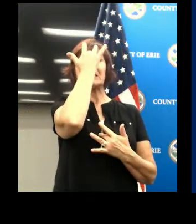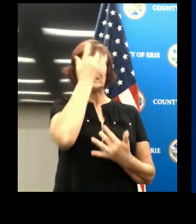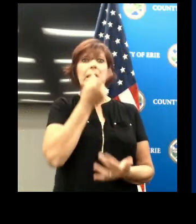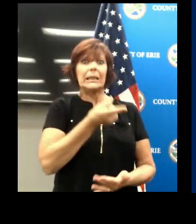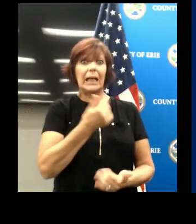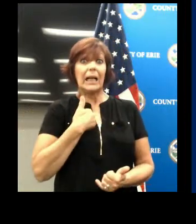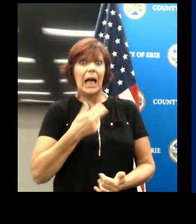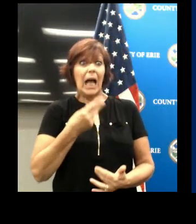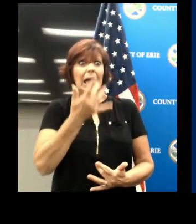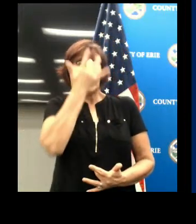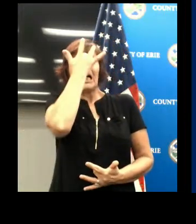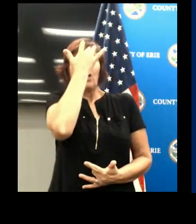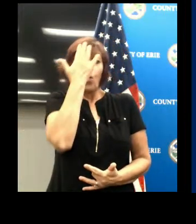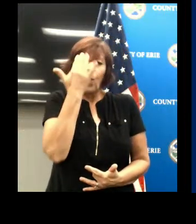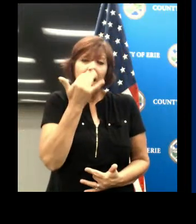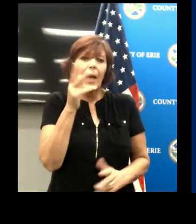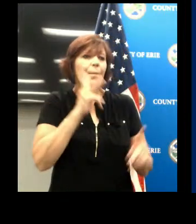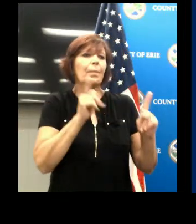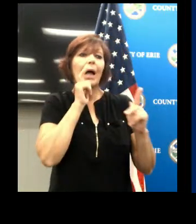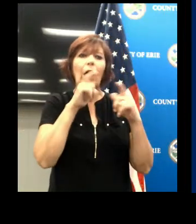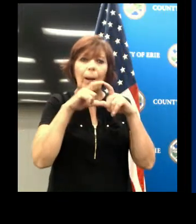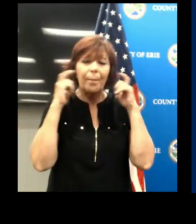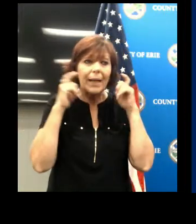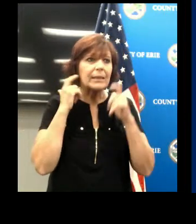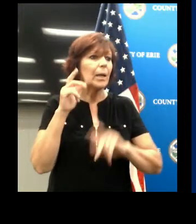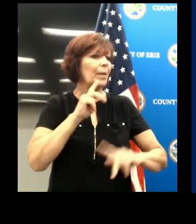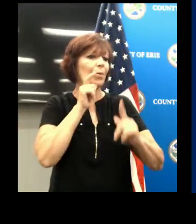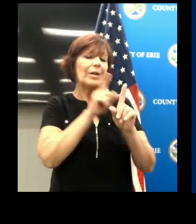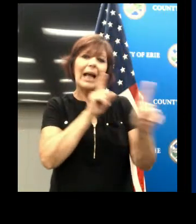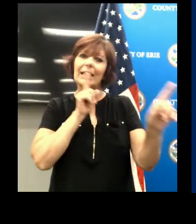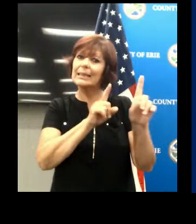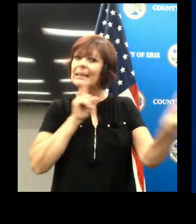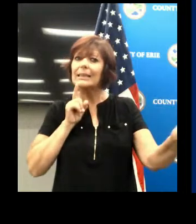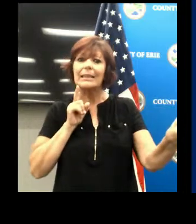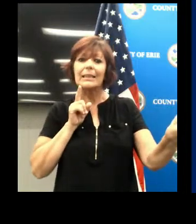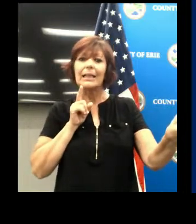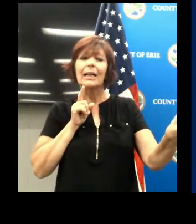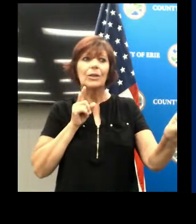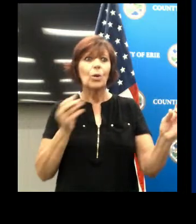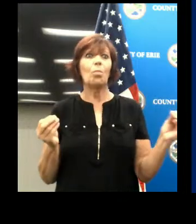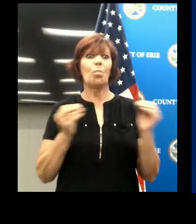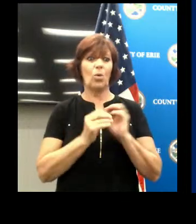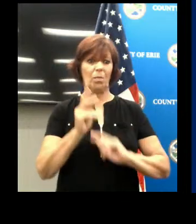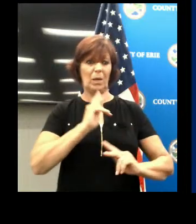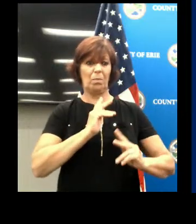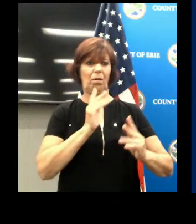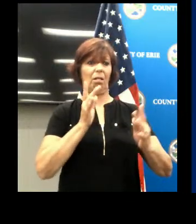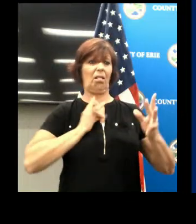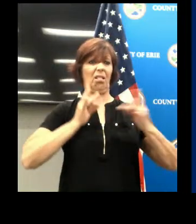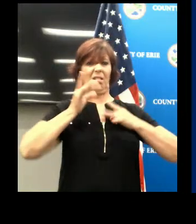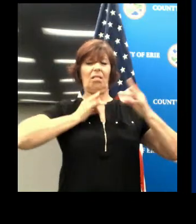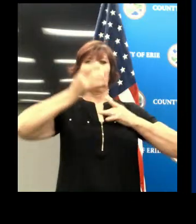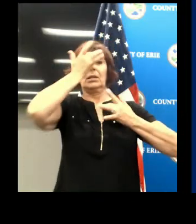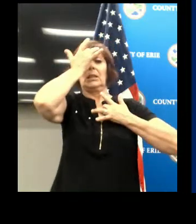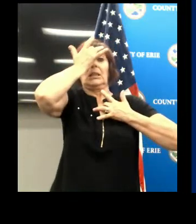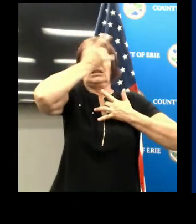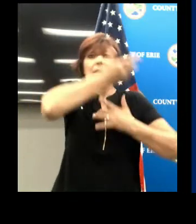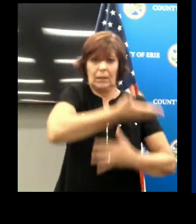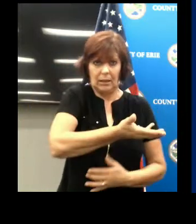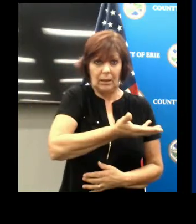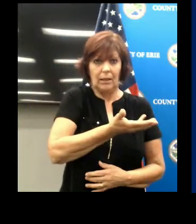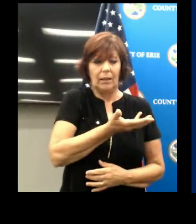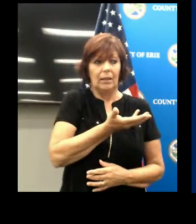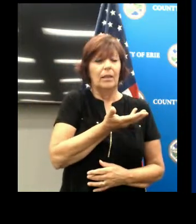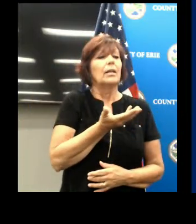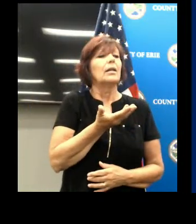of disease because people aren't masking, people aren't social distancing, and so more people are exposed to disease when they go out. So,